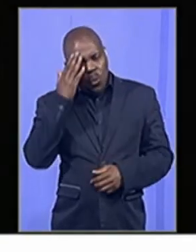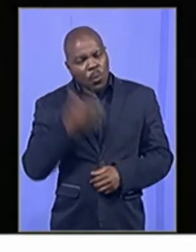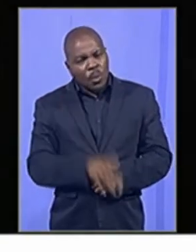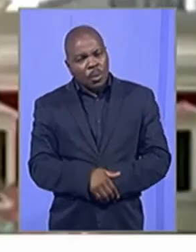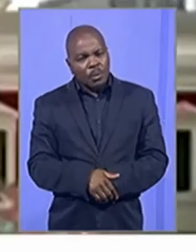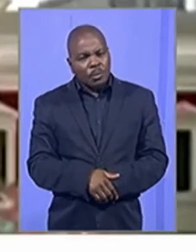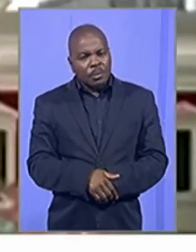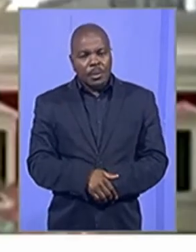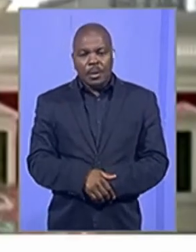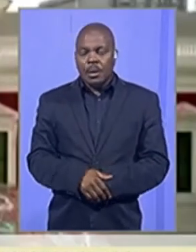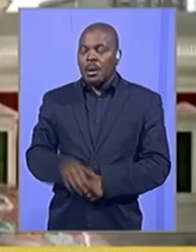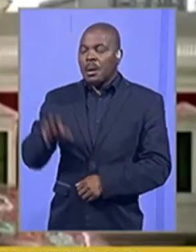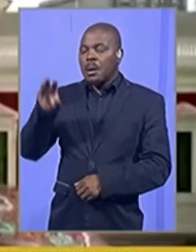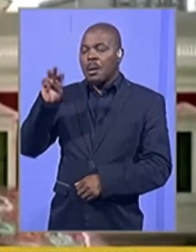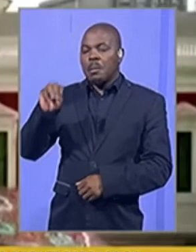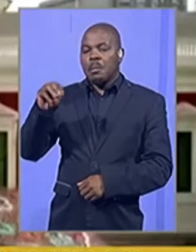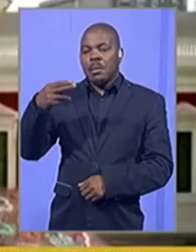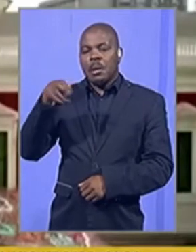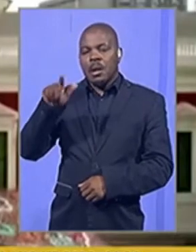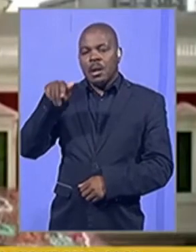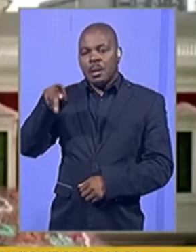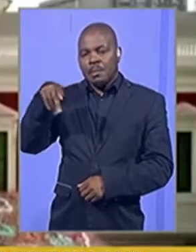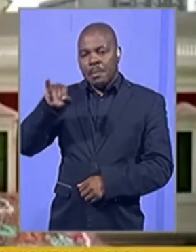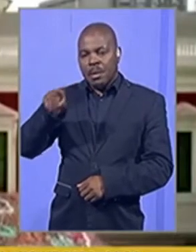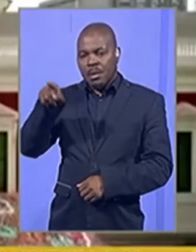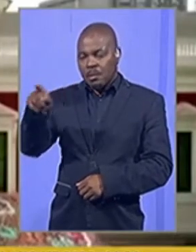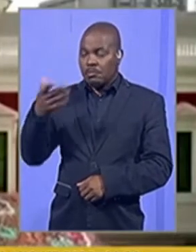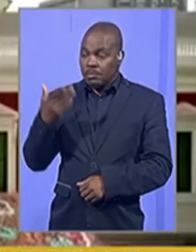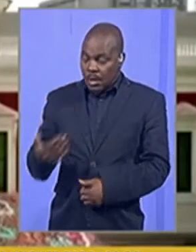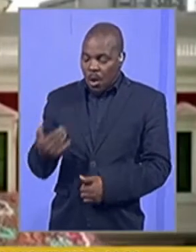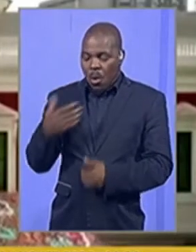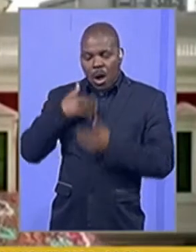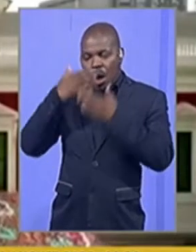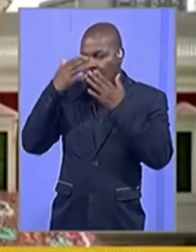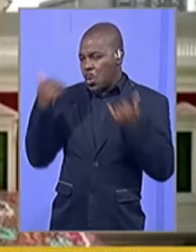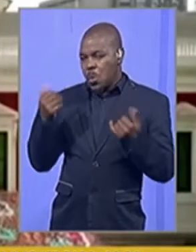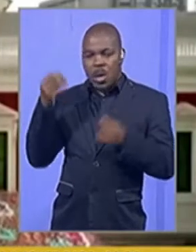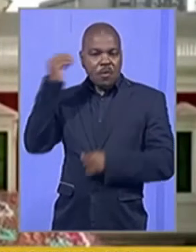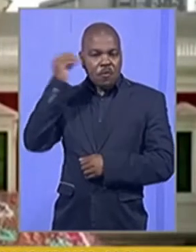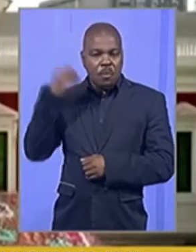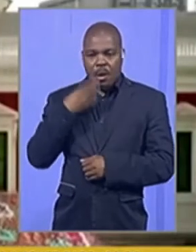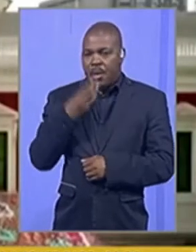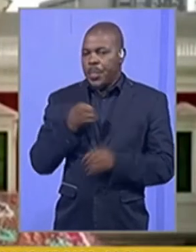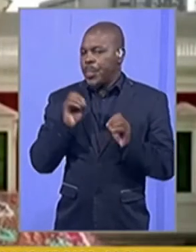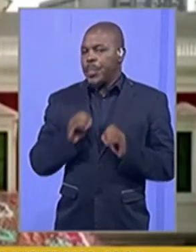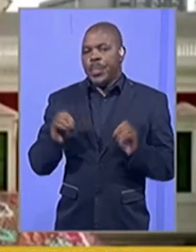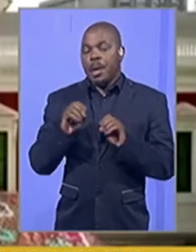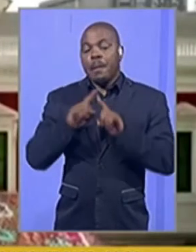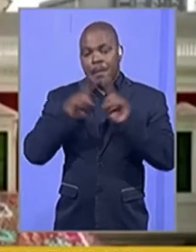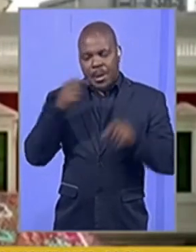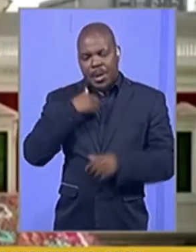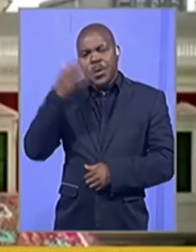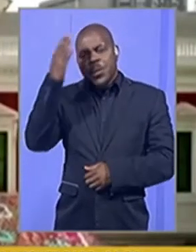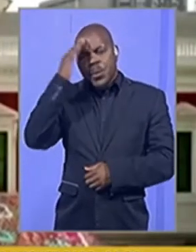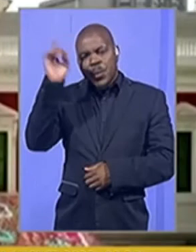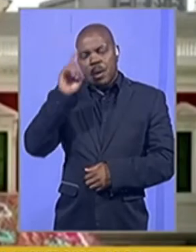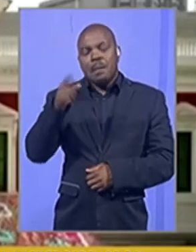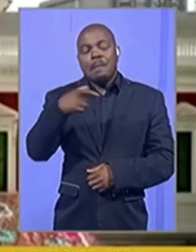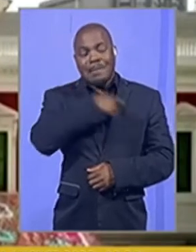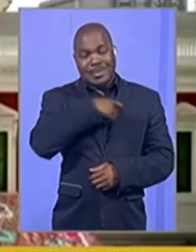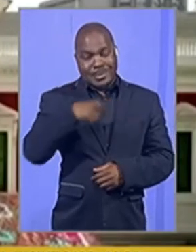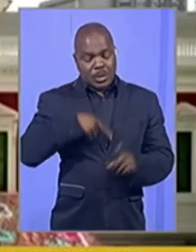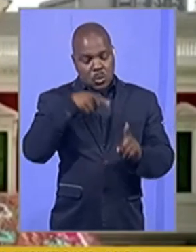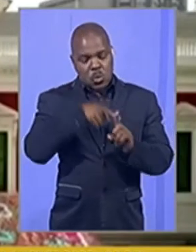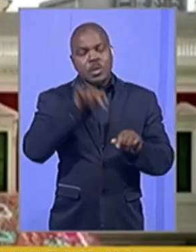Well, Honore Binkalipi, I wouldn't know for now, I wouldn't have that kind of information. What I do know is that the president has